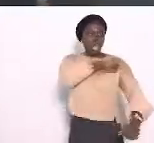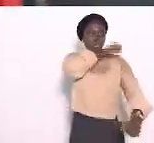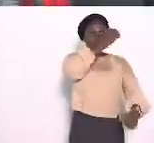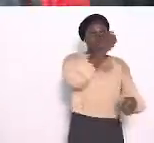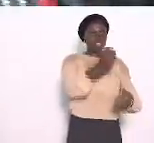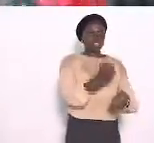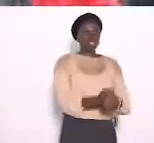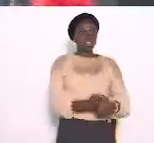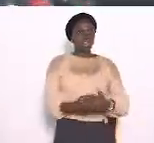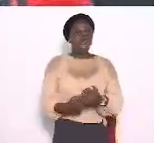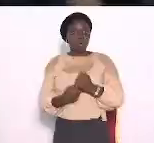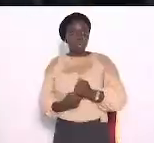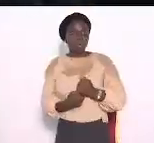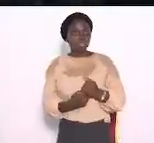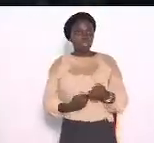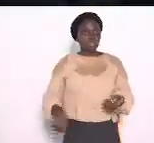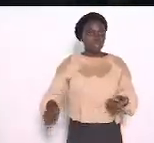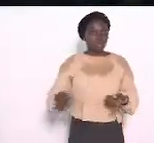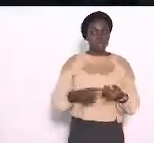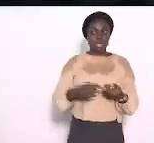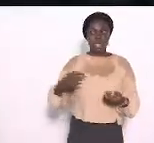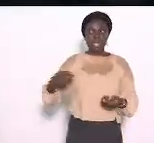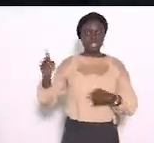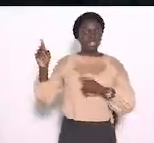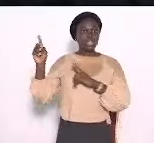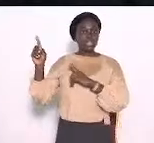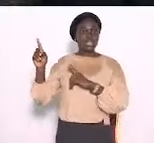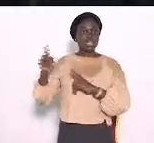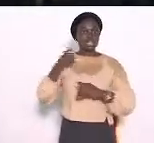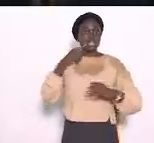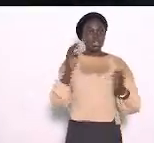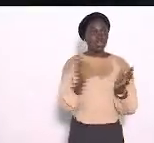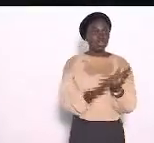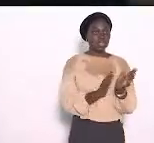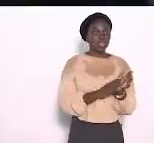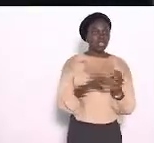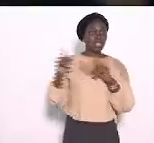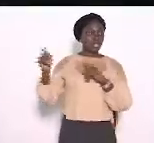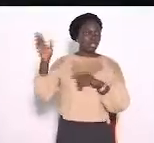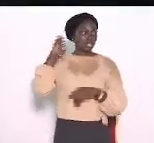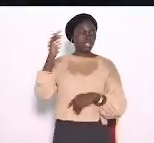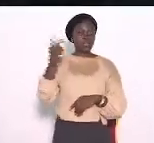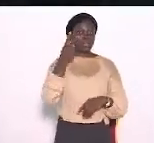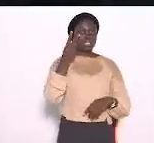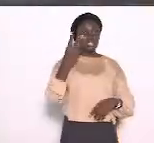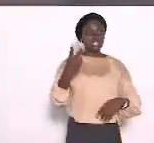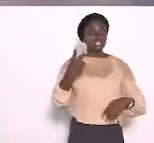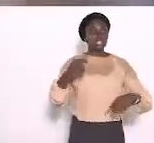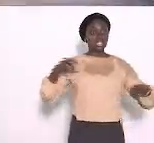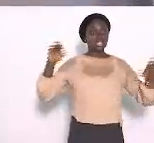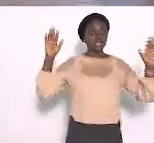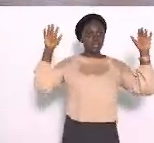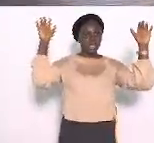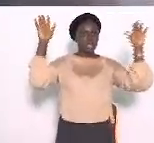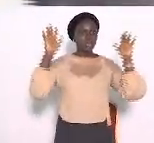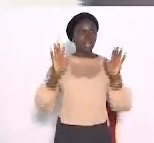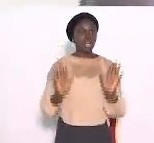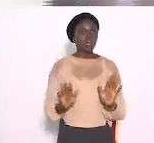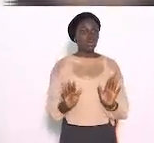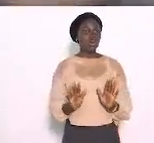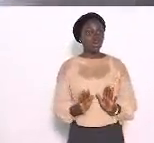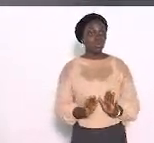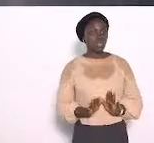strle when you pra when you pra you will see you will see